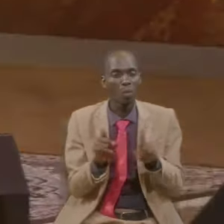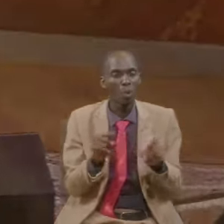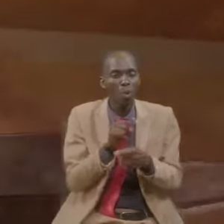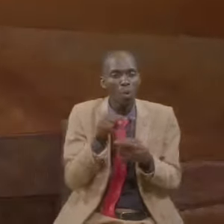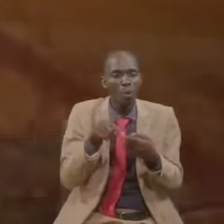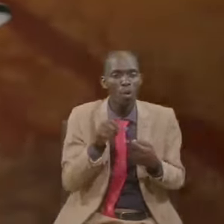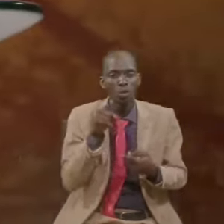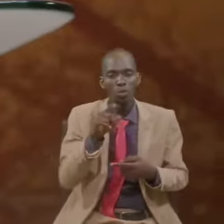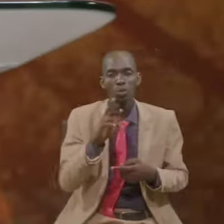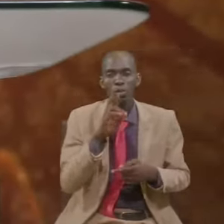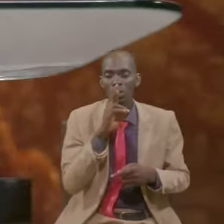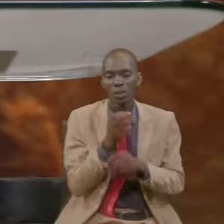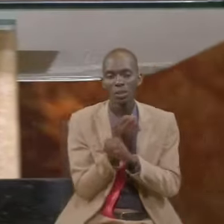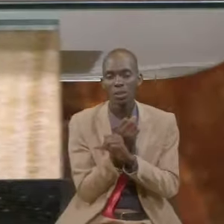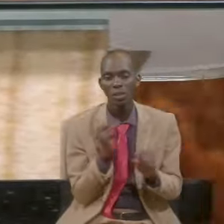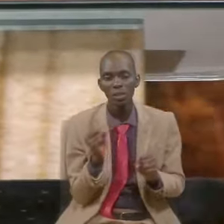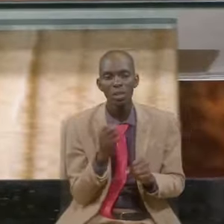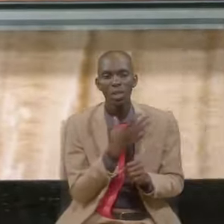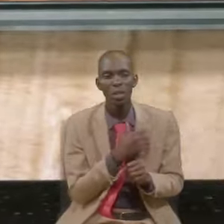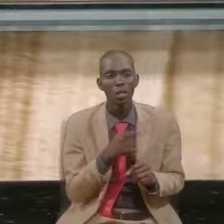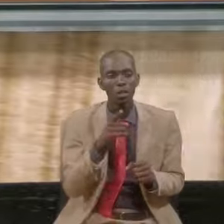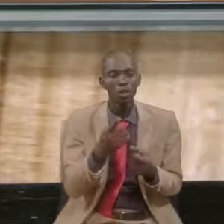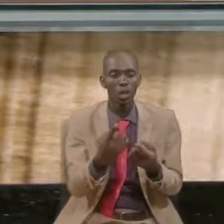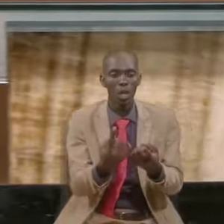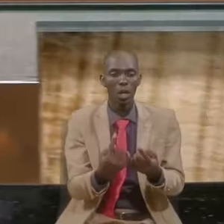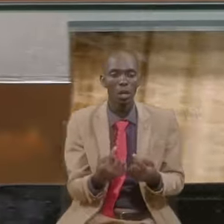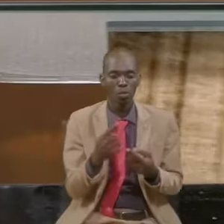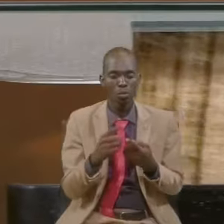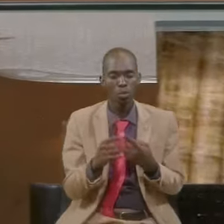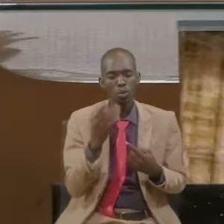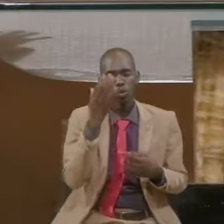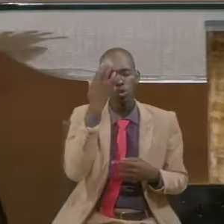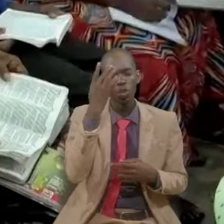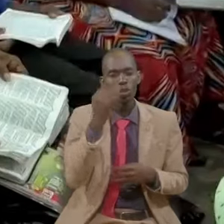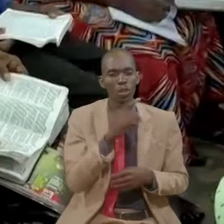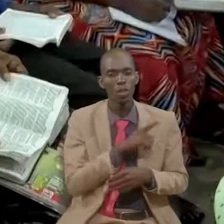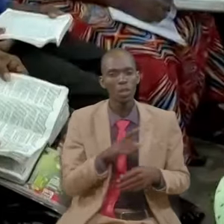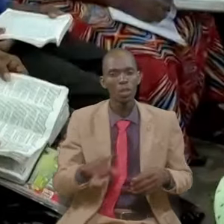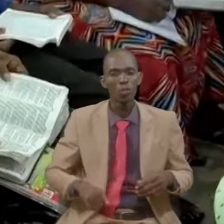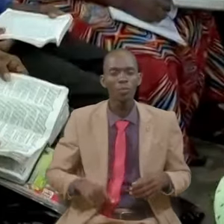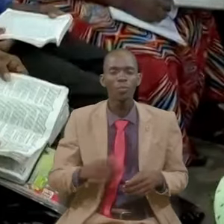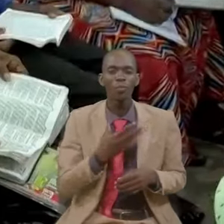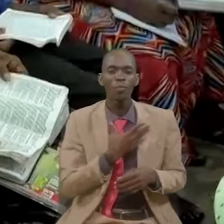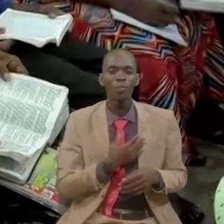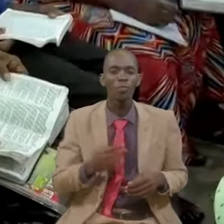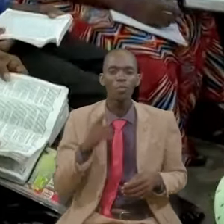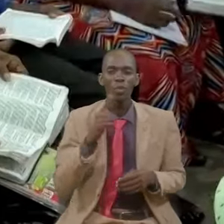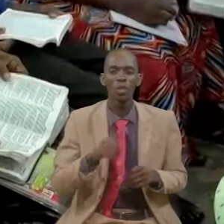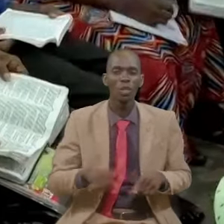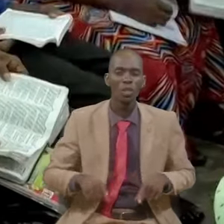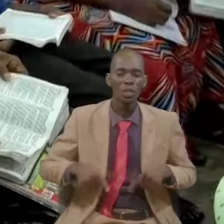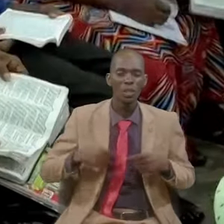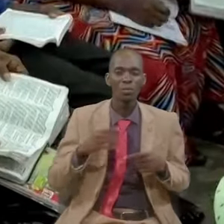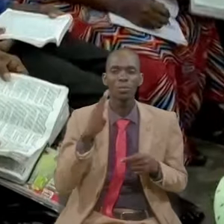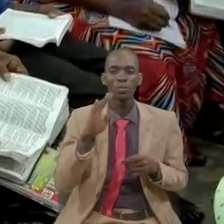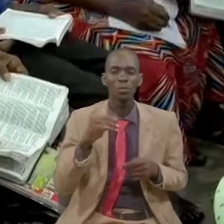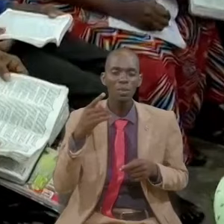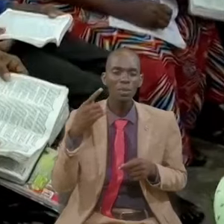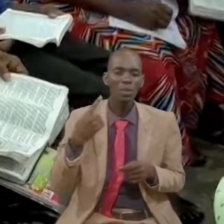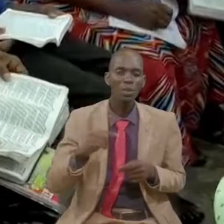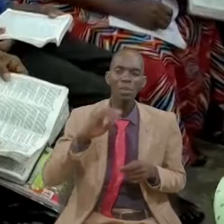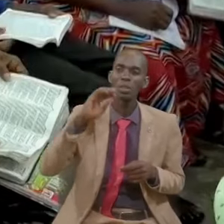again and you come to know the Lord and you live by the grace that comes from the